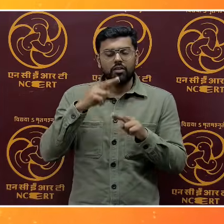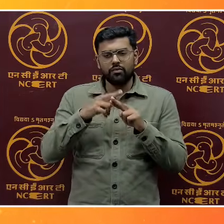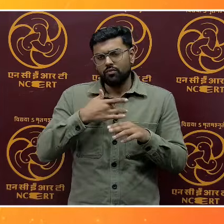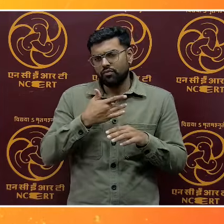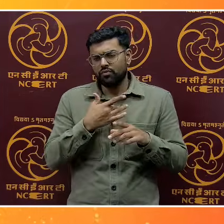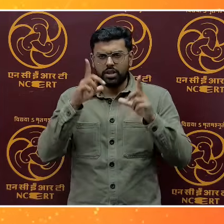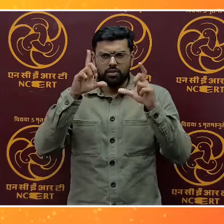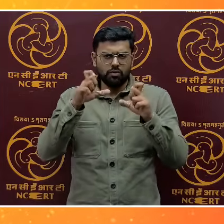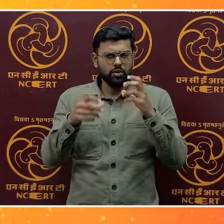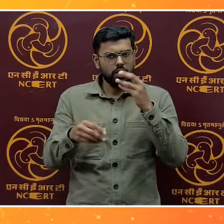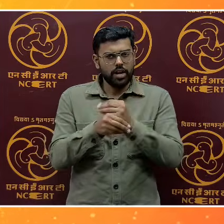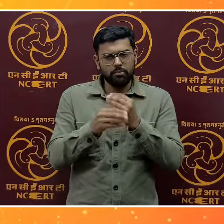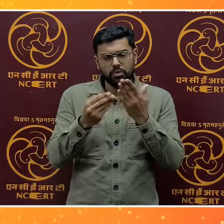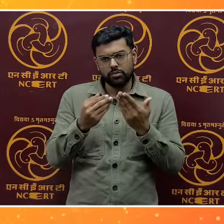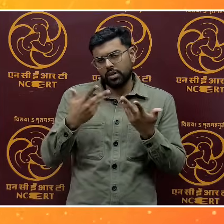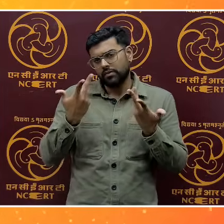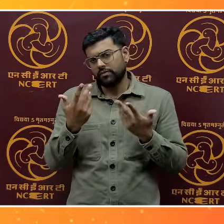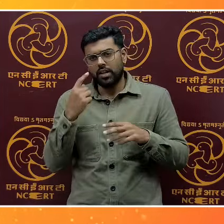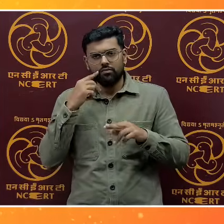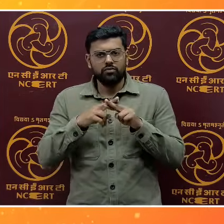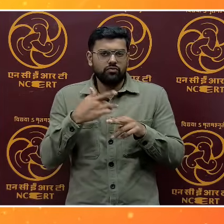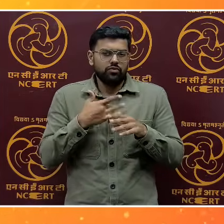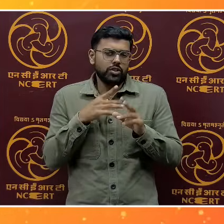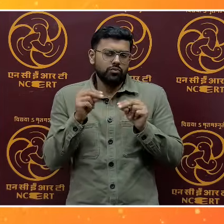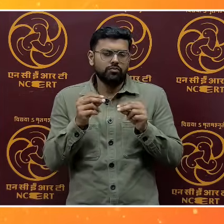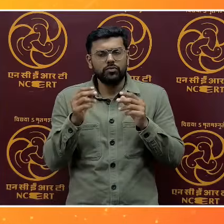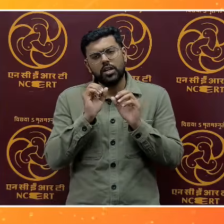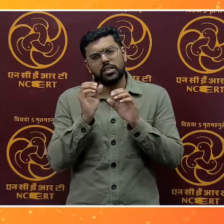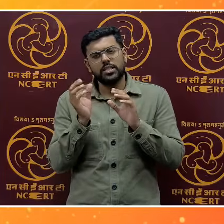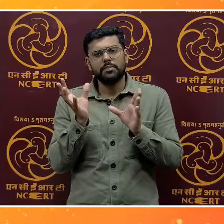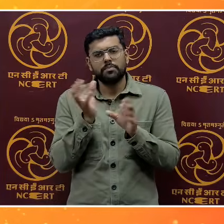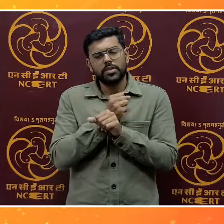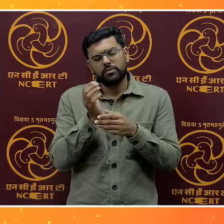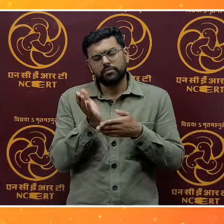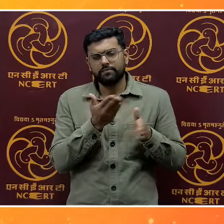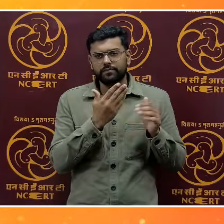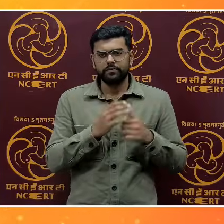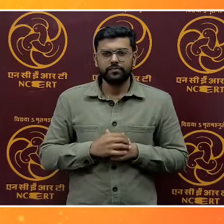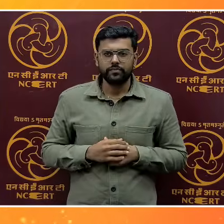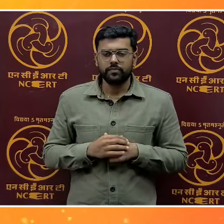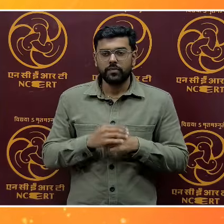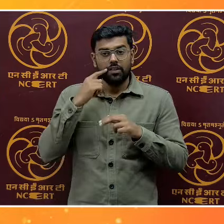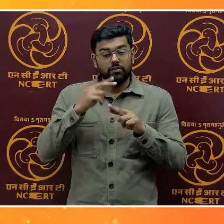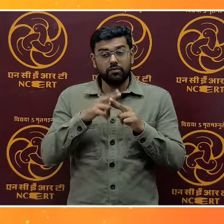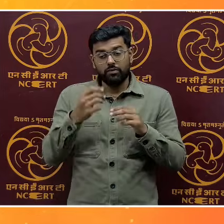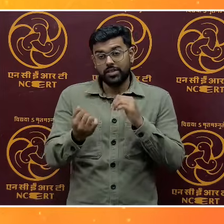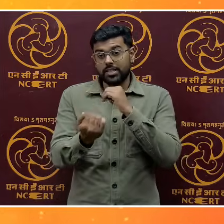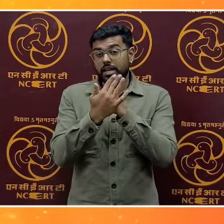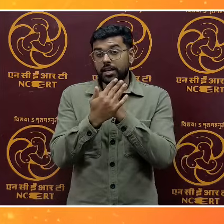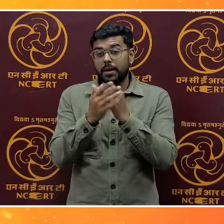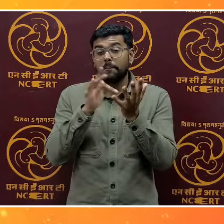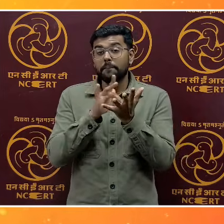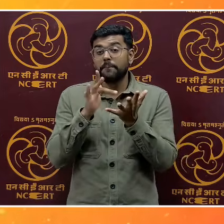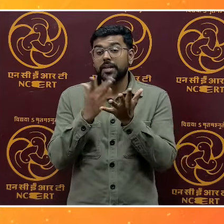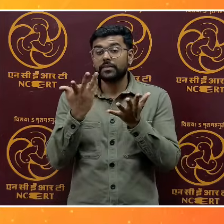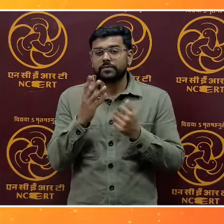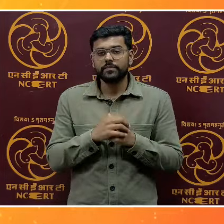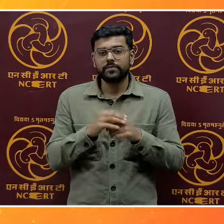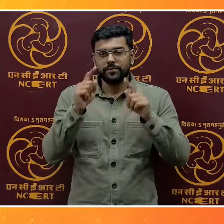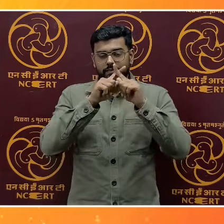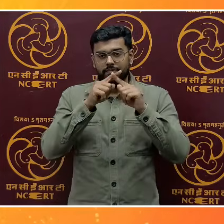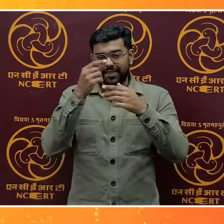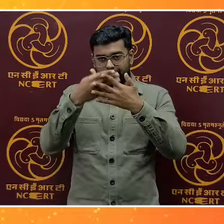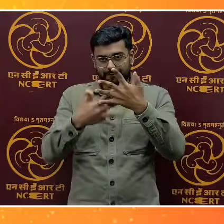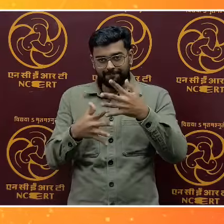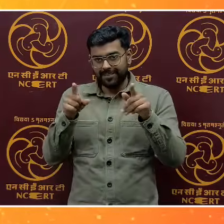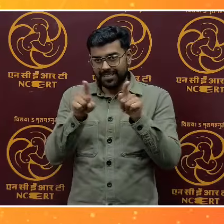which is optional. Either you can attach it or you can skip it completely. Please send your homework on this particular